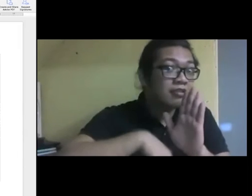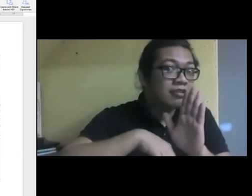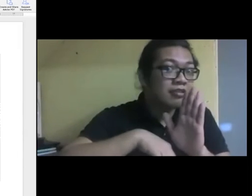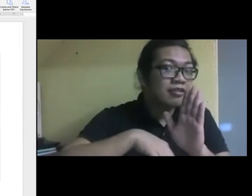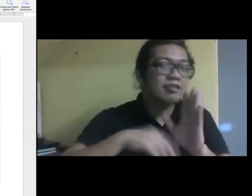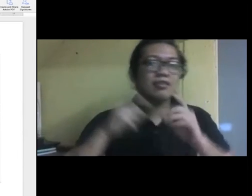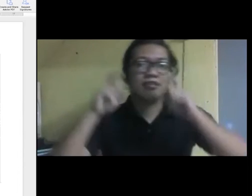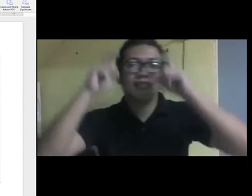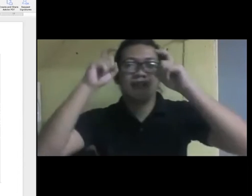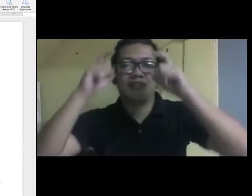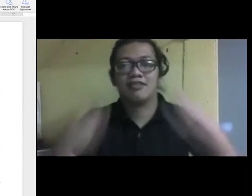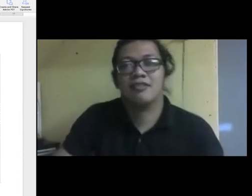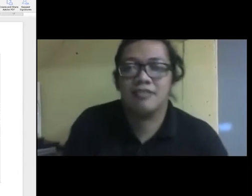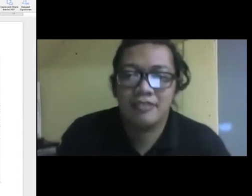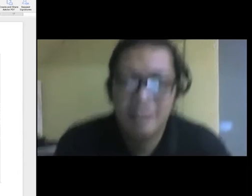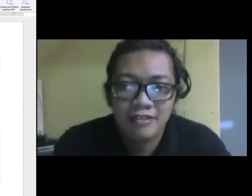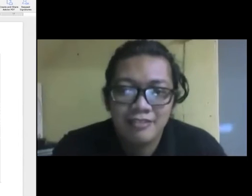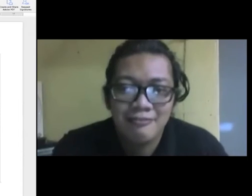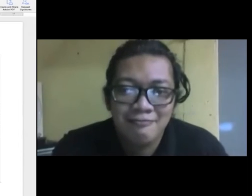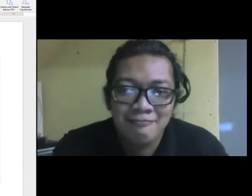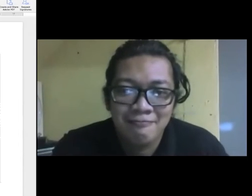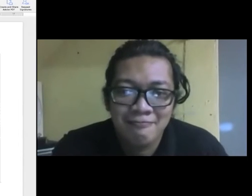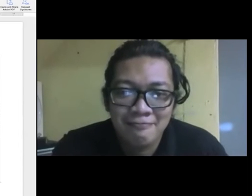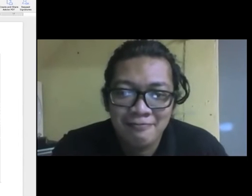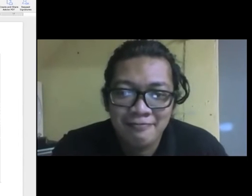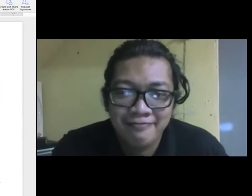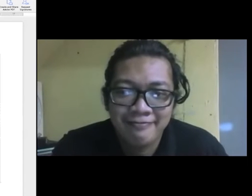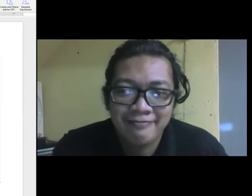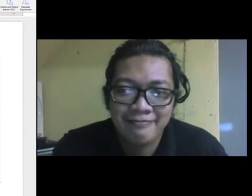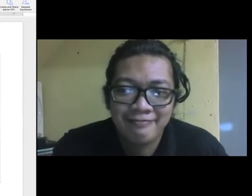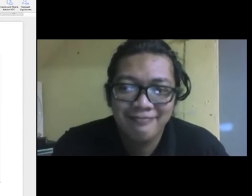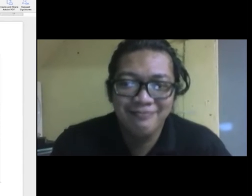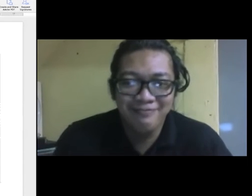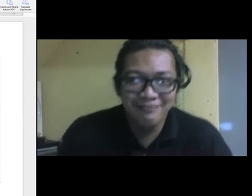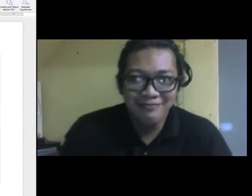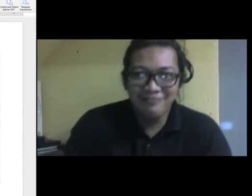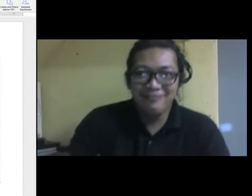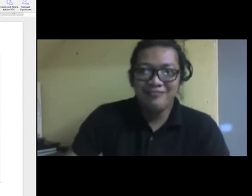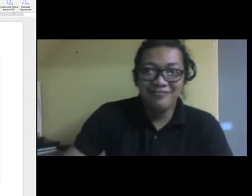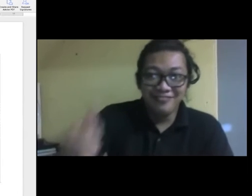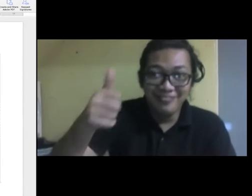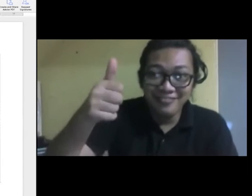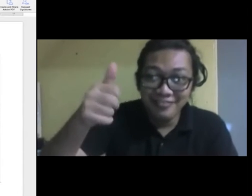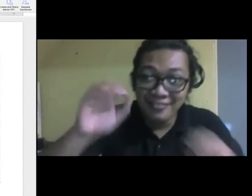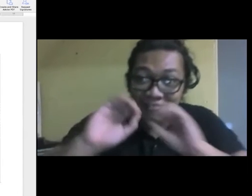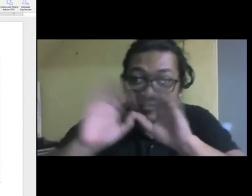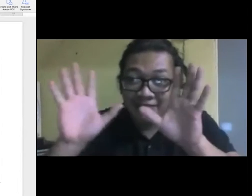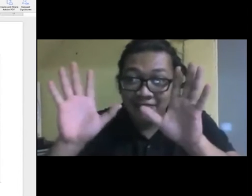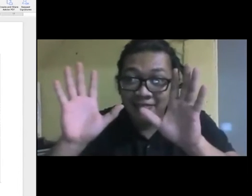expensive, cheap. That's where our Okay. question is. Okay. So the facial expression